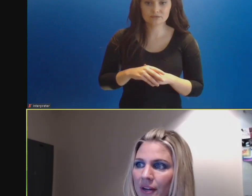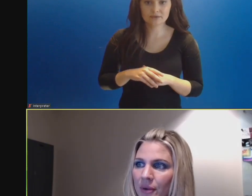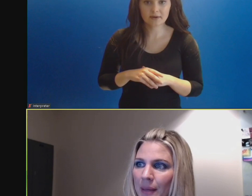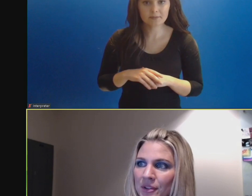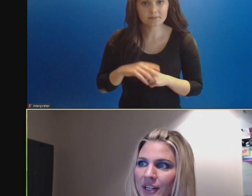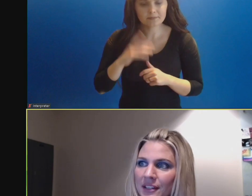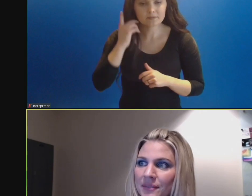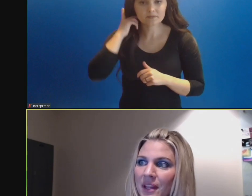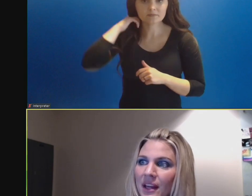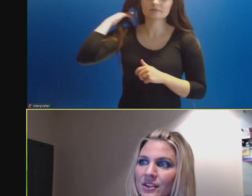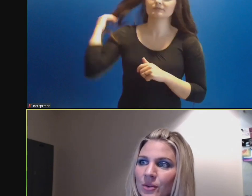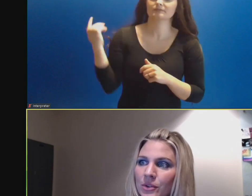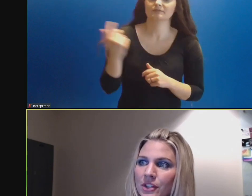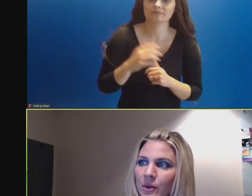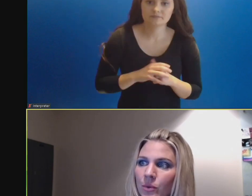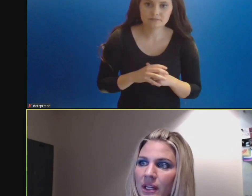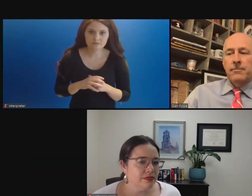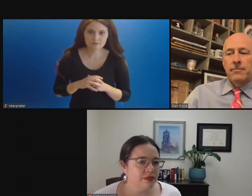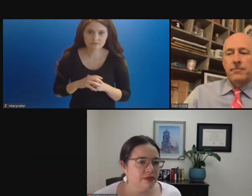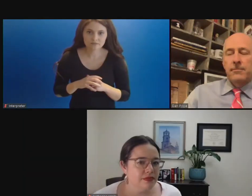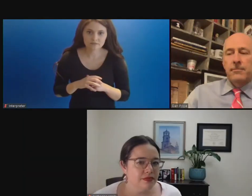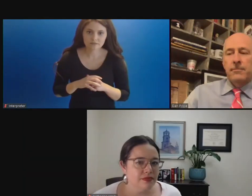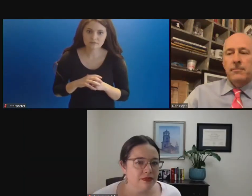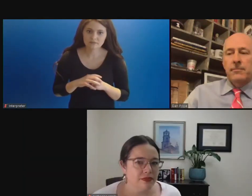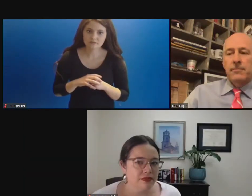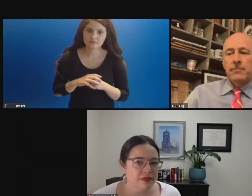Well, I don't know what happened to her hand. So we'll start with